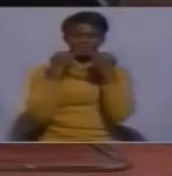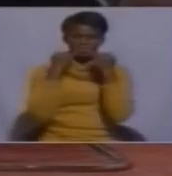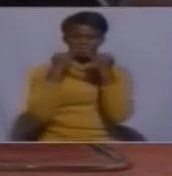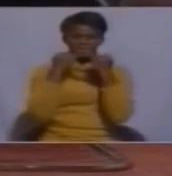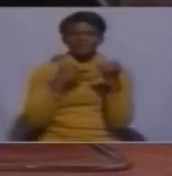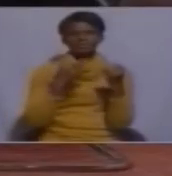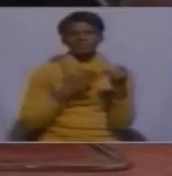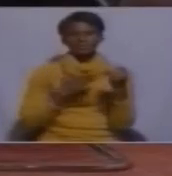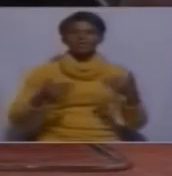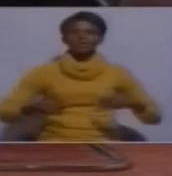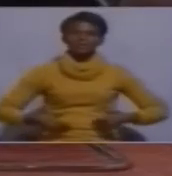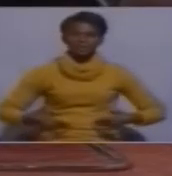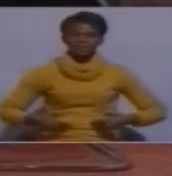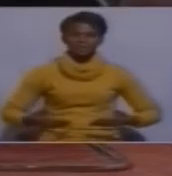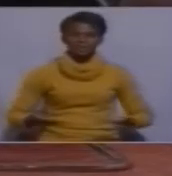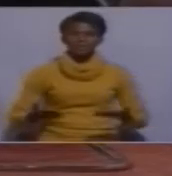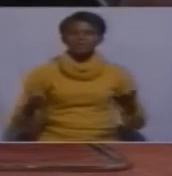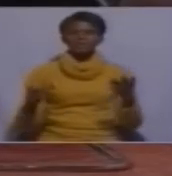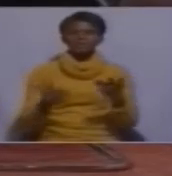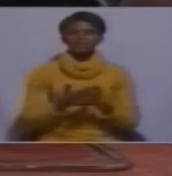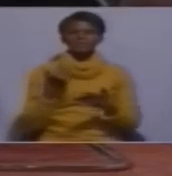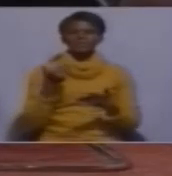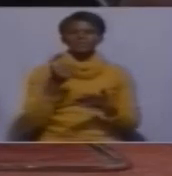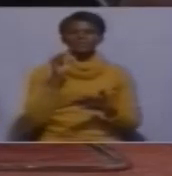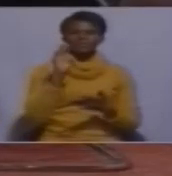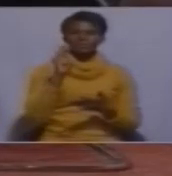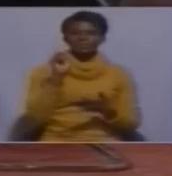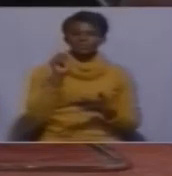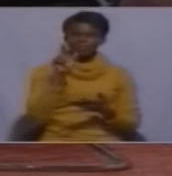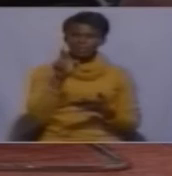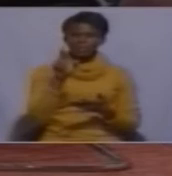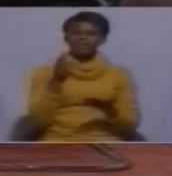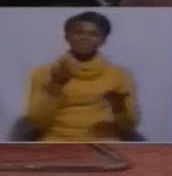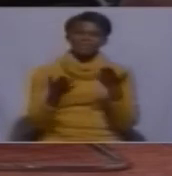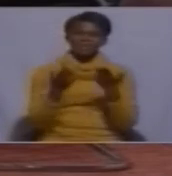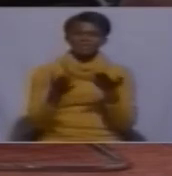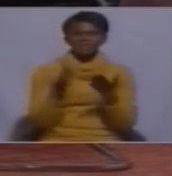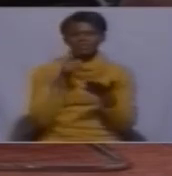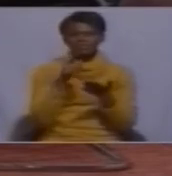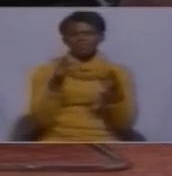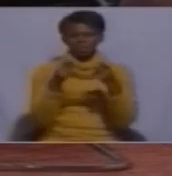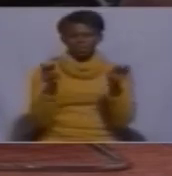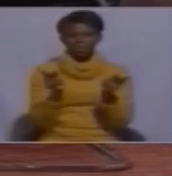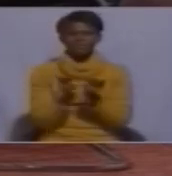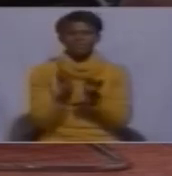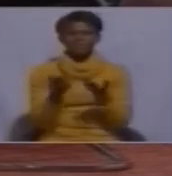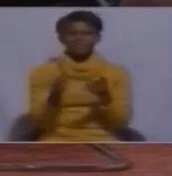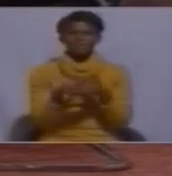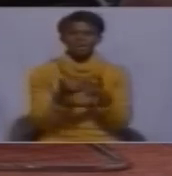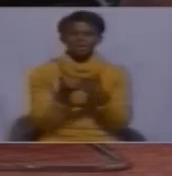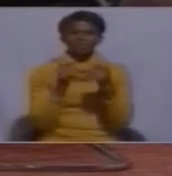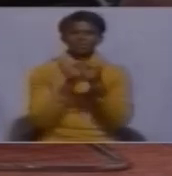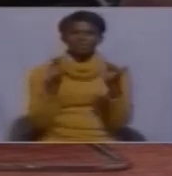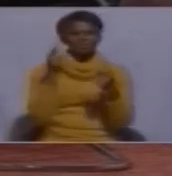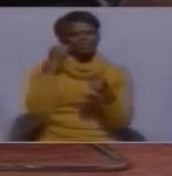Relatively young, relatively new at the bar. There was some criticism that probably the position or the boots of Attorney General were too big for